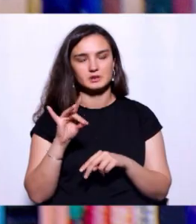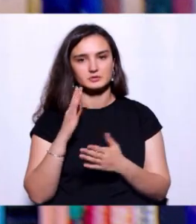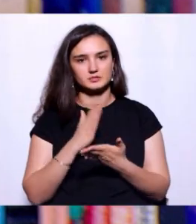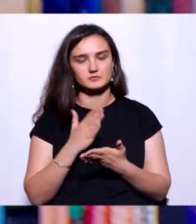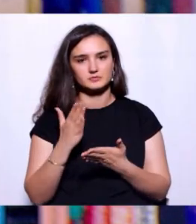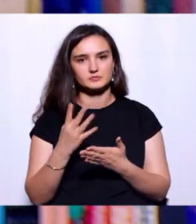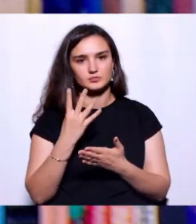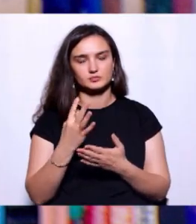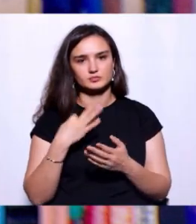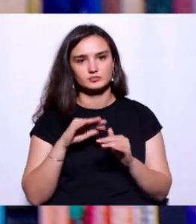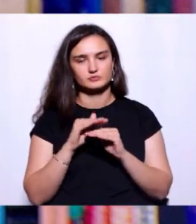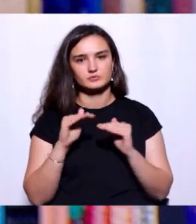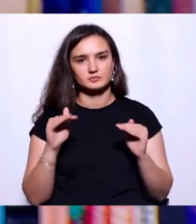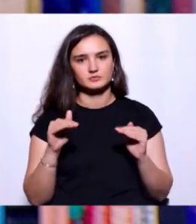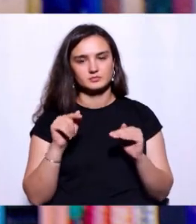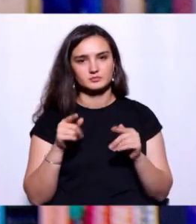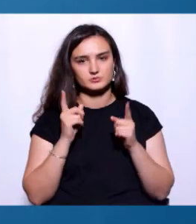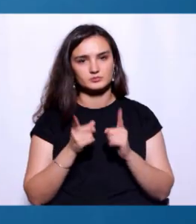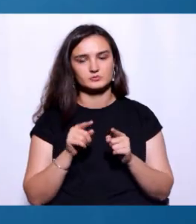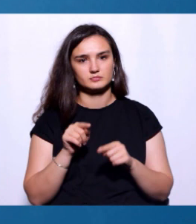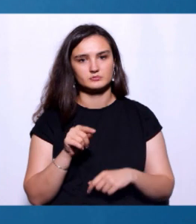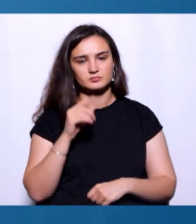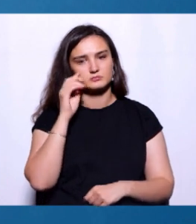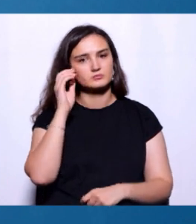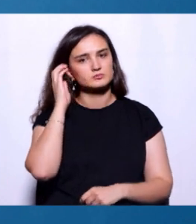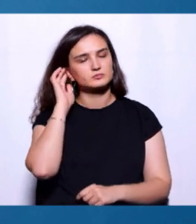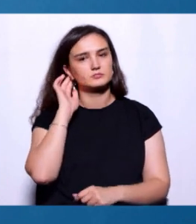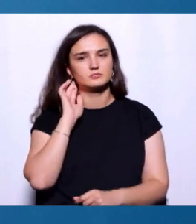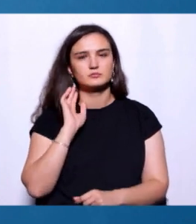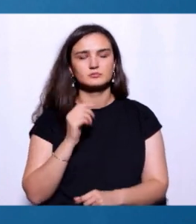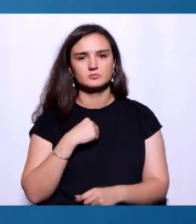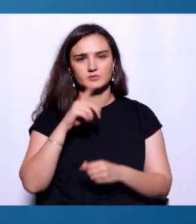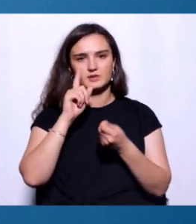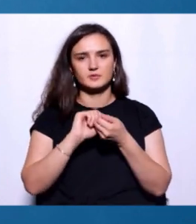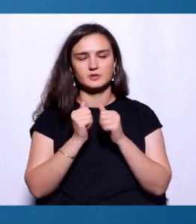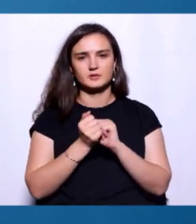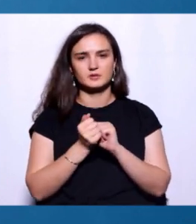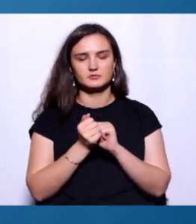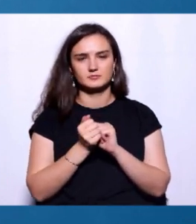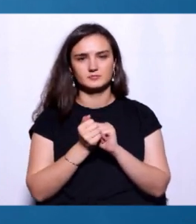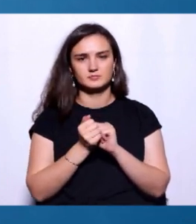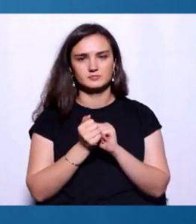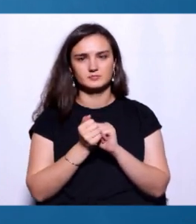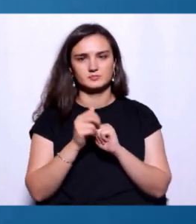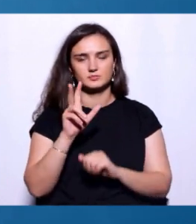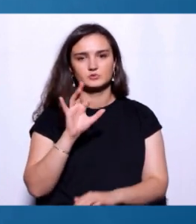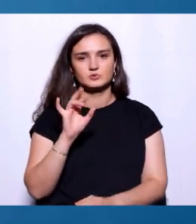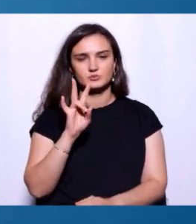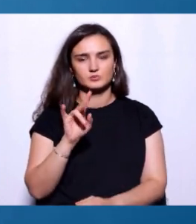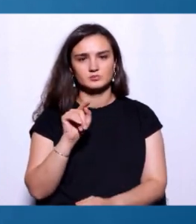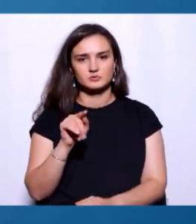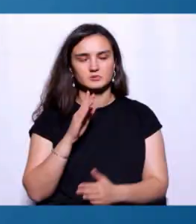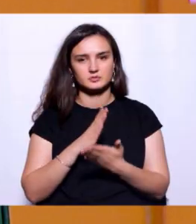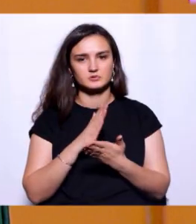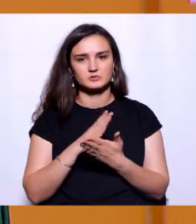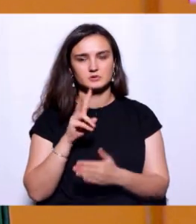have four children. Was that true? Do you know? So I remember that John